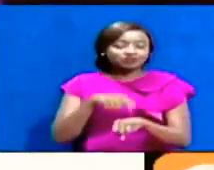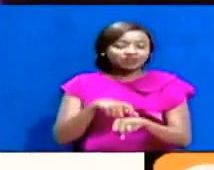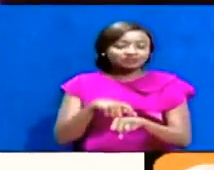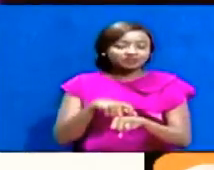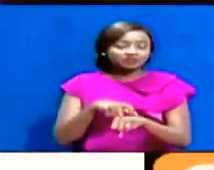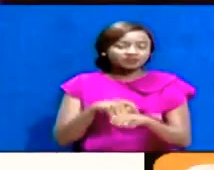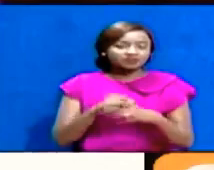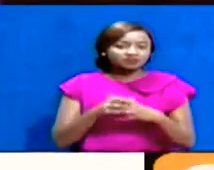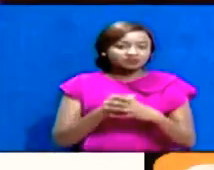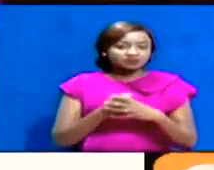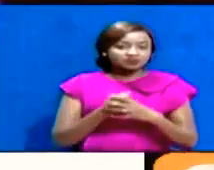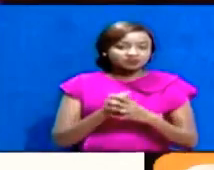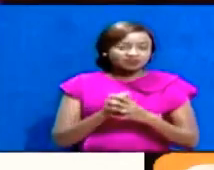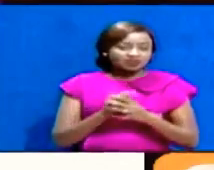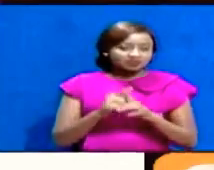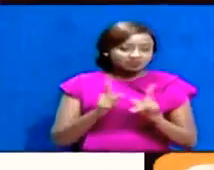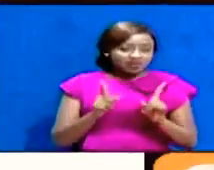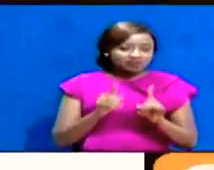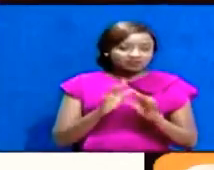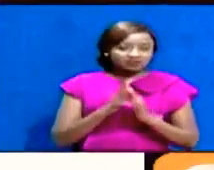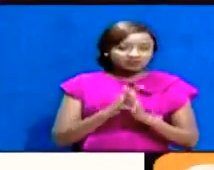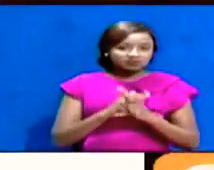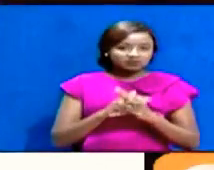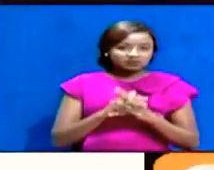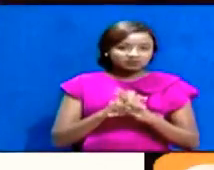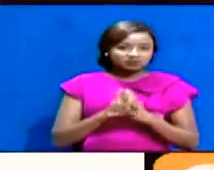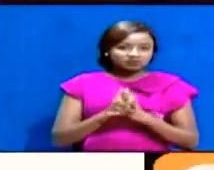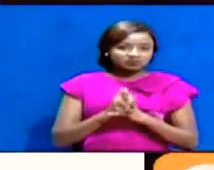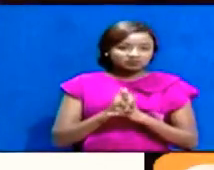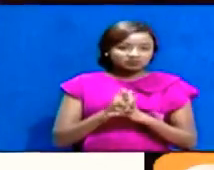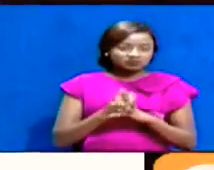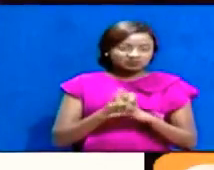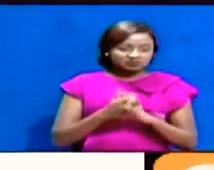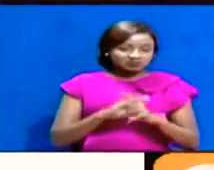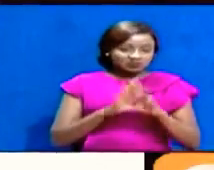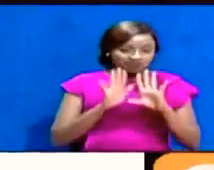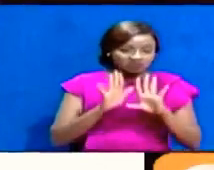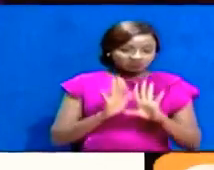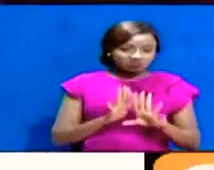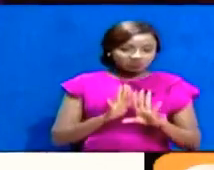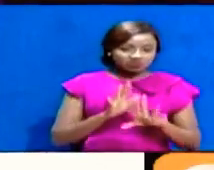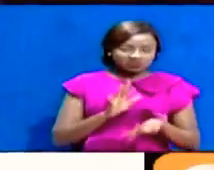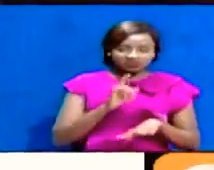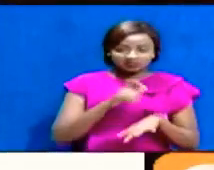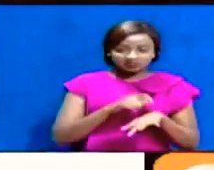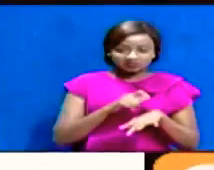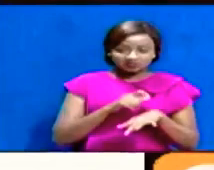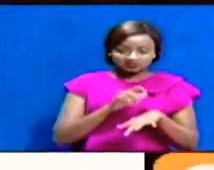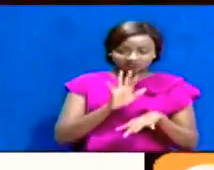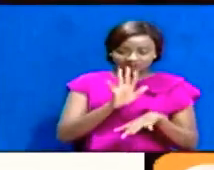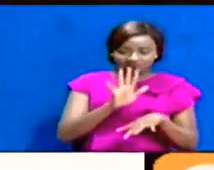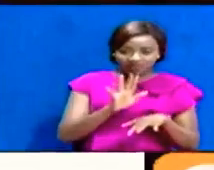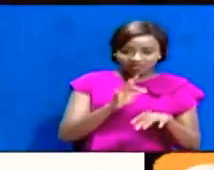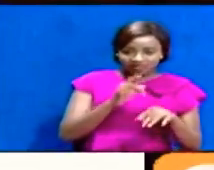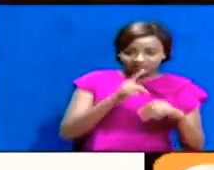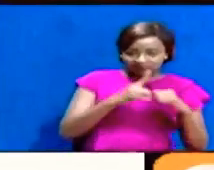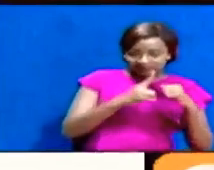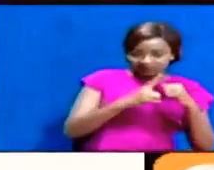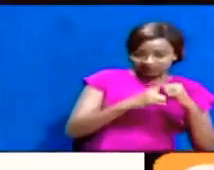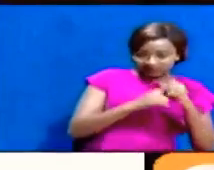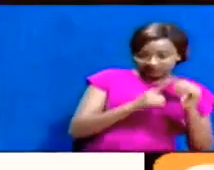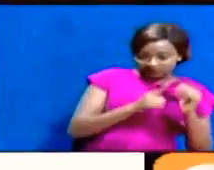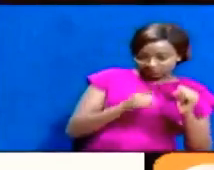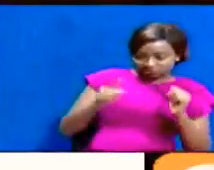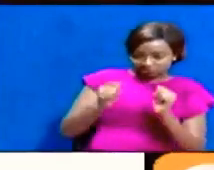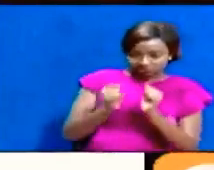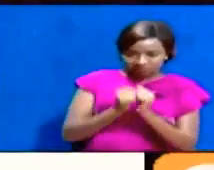the window period is anywhere between 6 to 10 weeks. And I'd like to